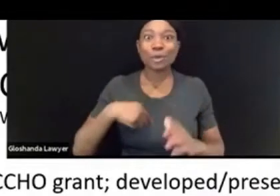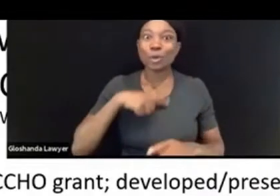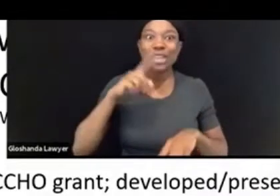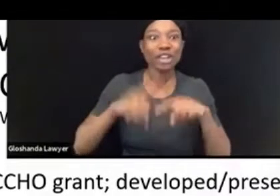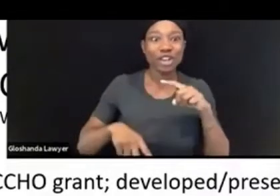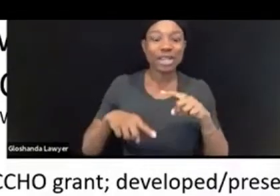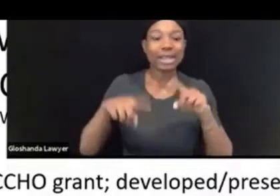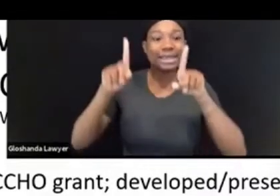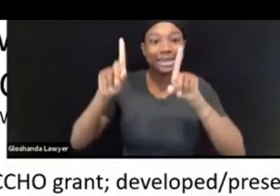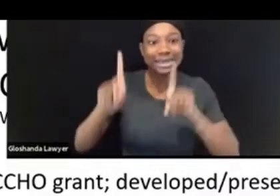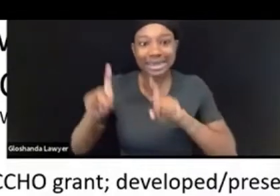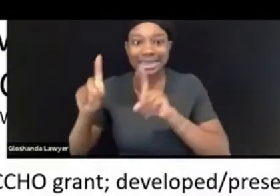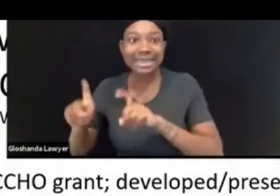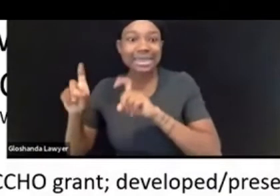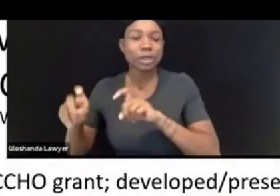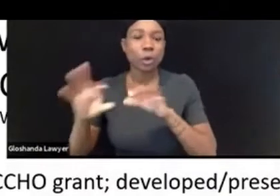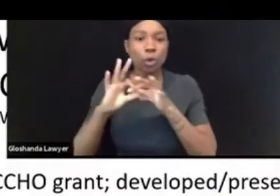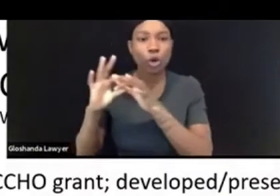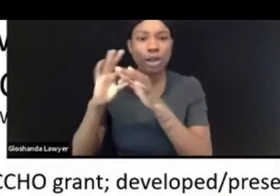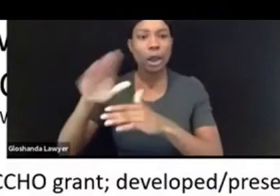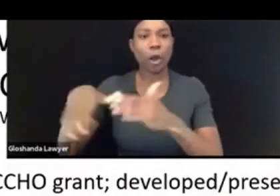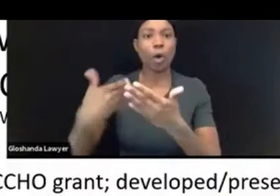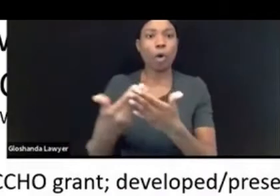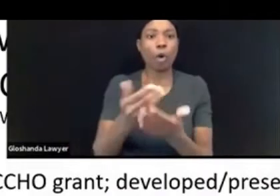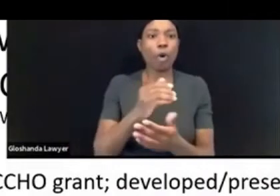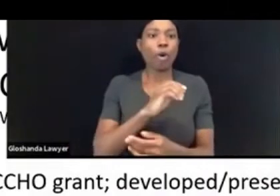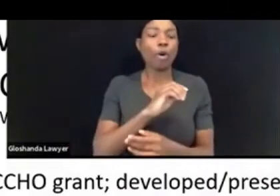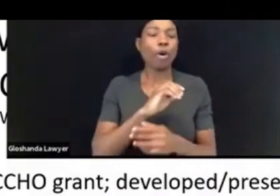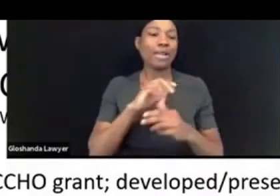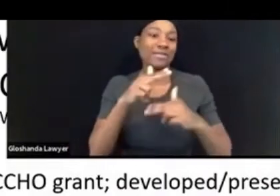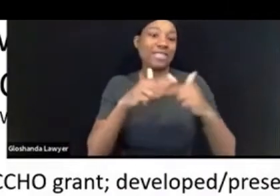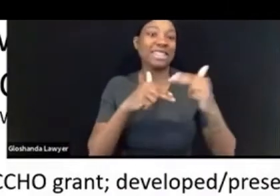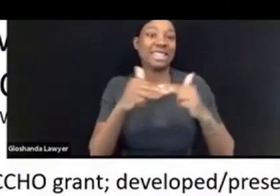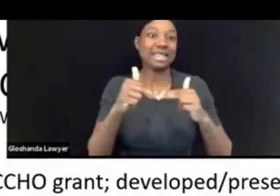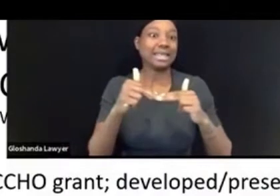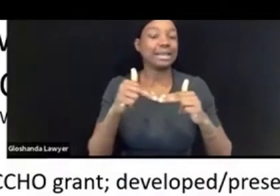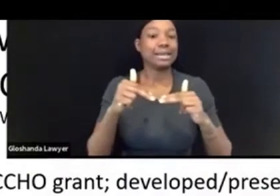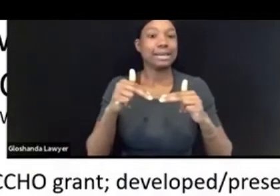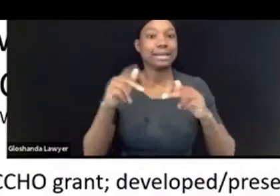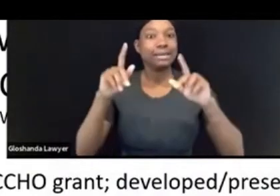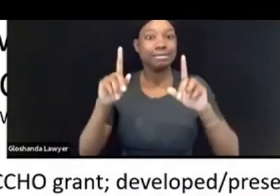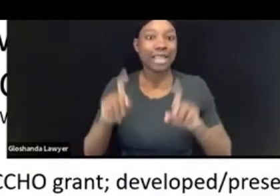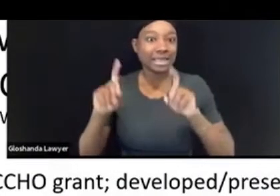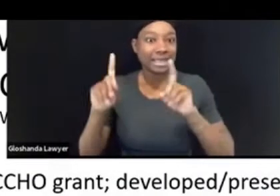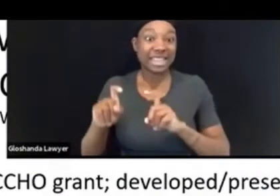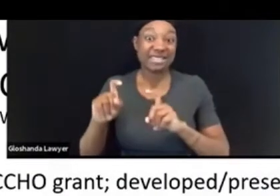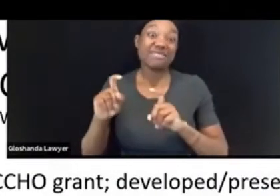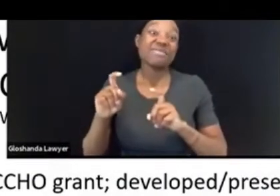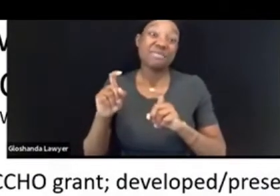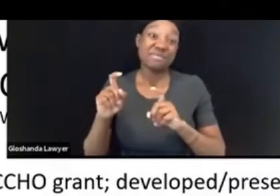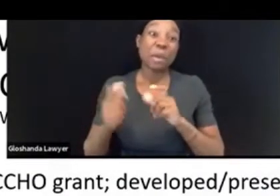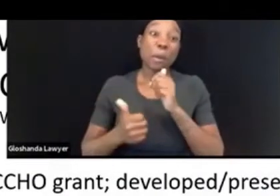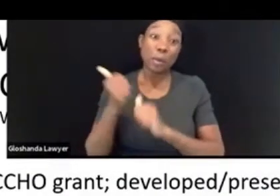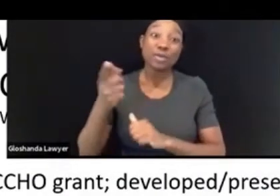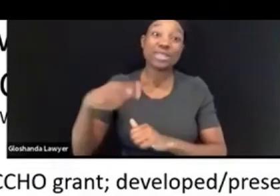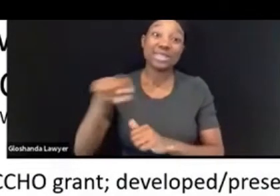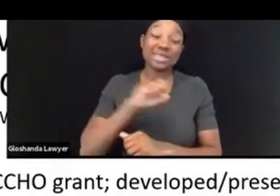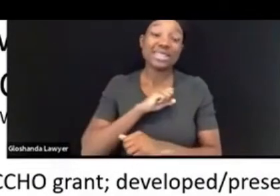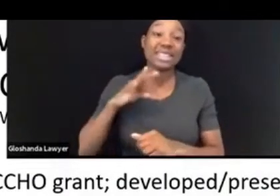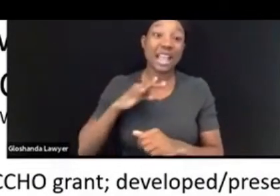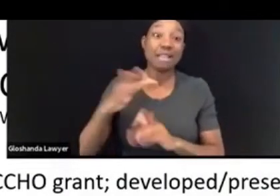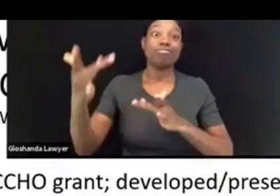tested if several residents or staff got COVID-19. all had individual doctors from across the